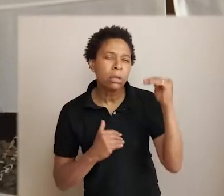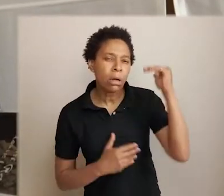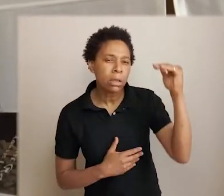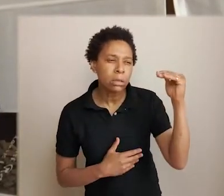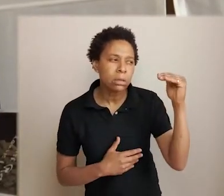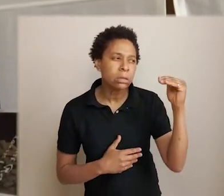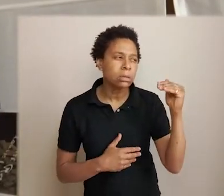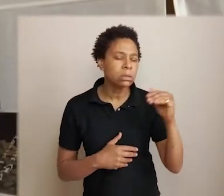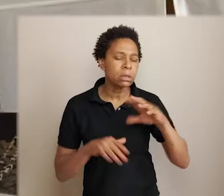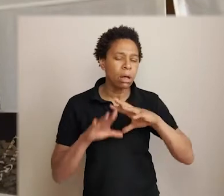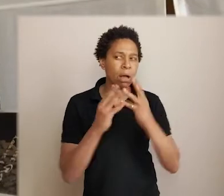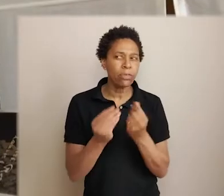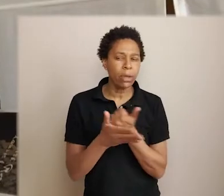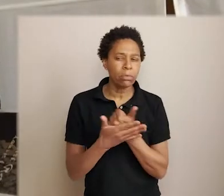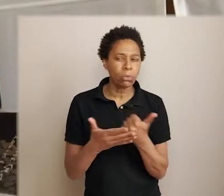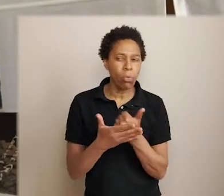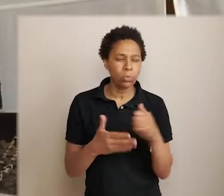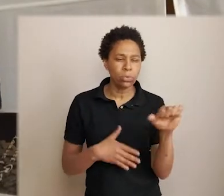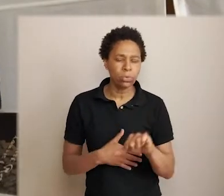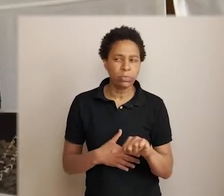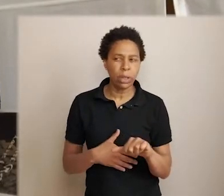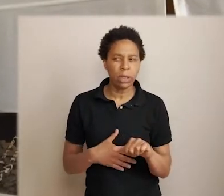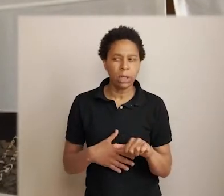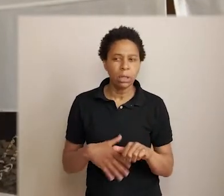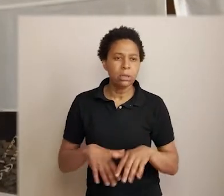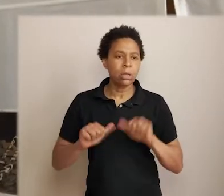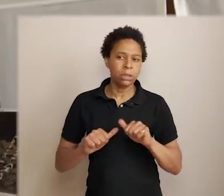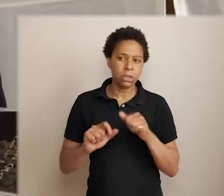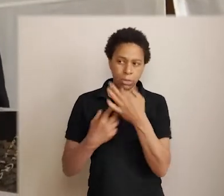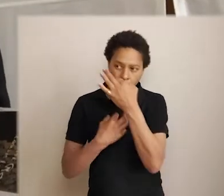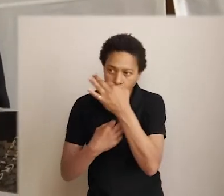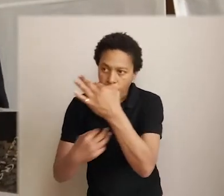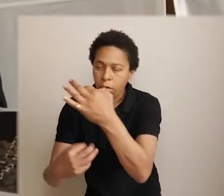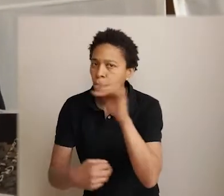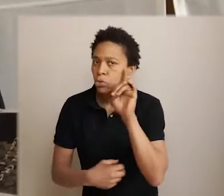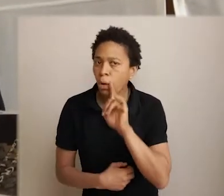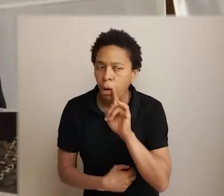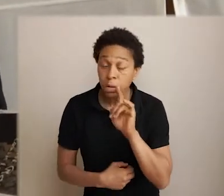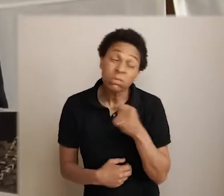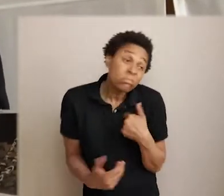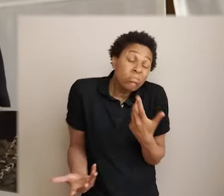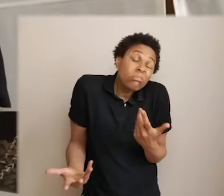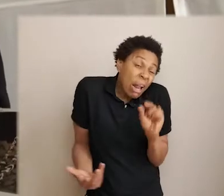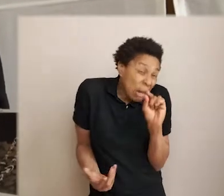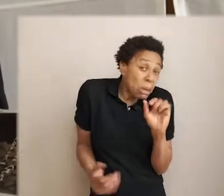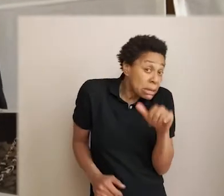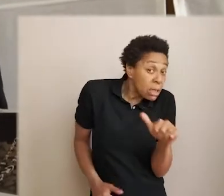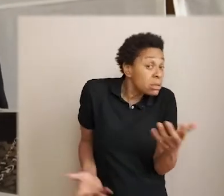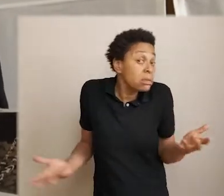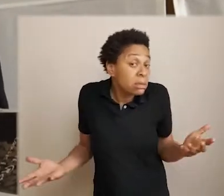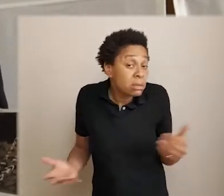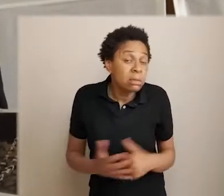all the norms I'm supposed to be dealing with, I'm supposed to be finding girls attractive, which I did,